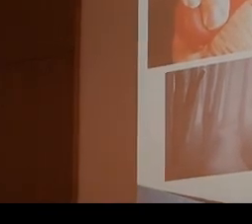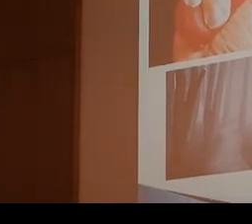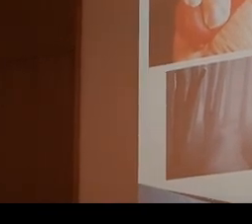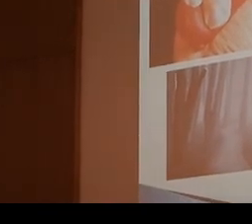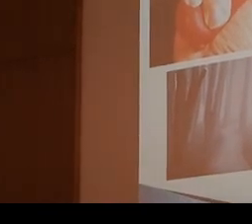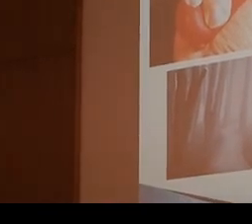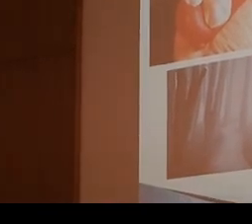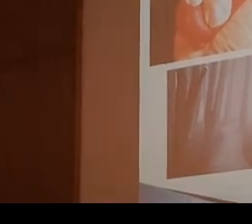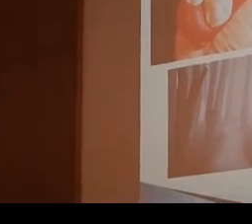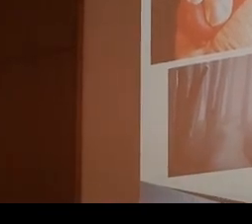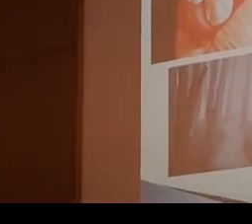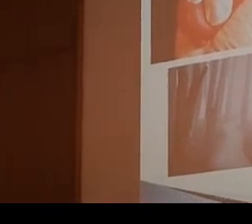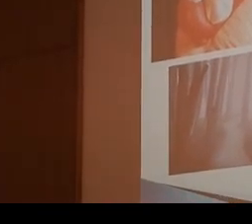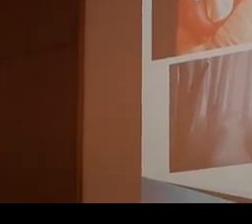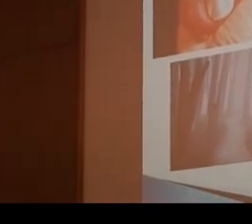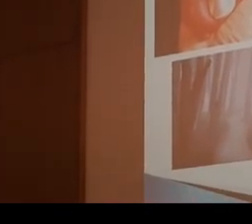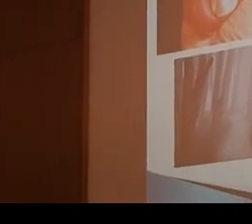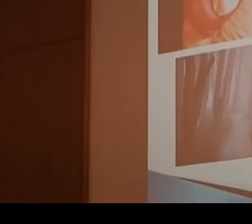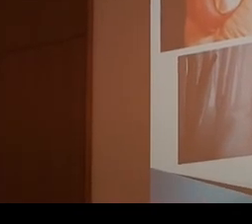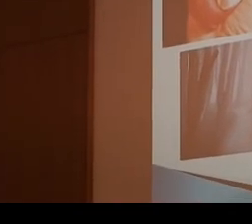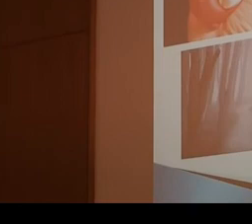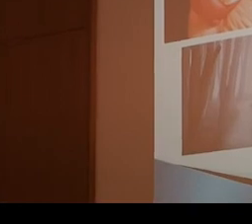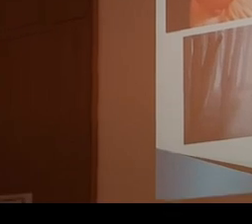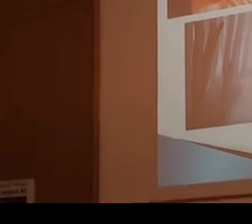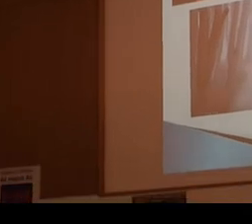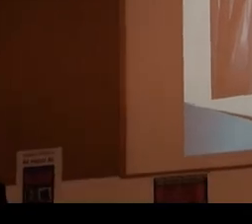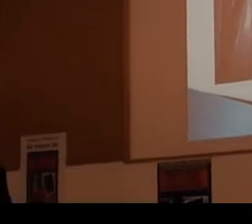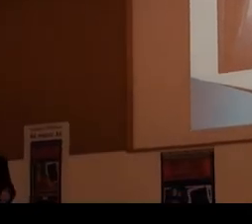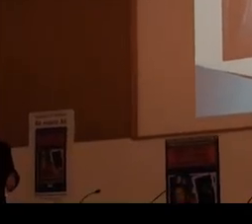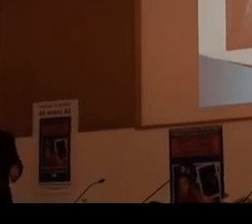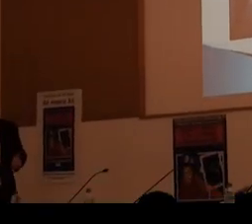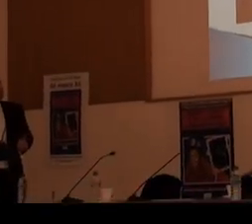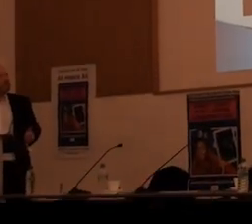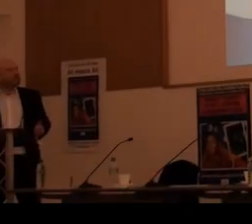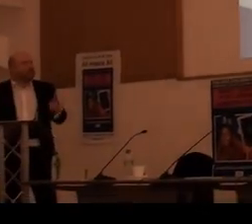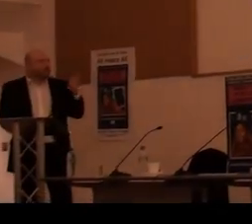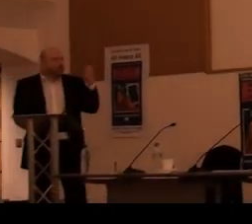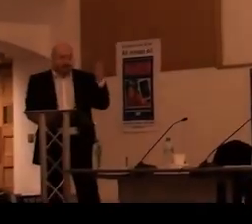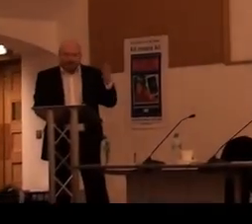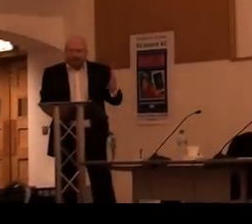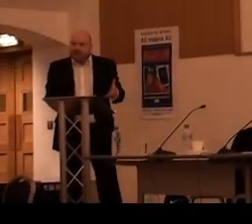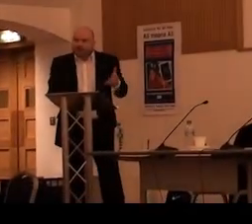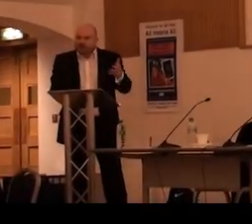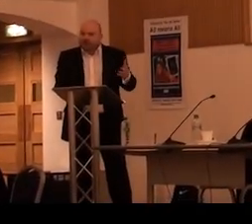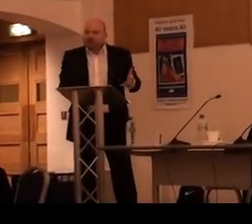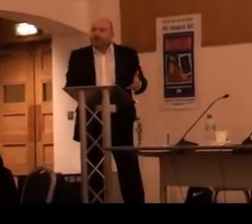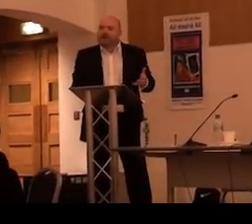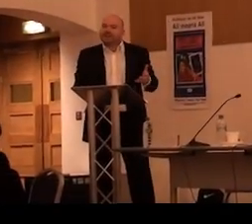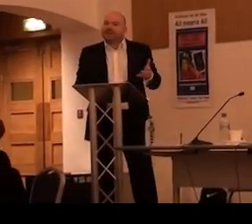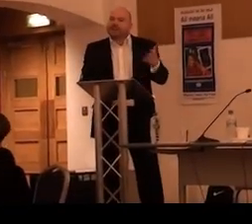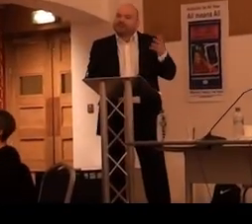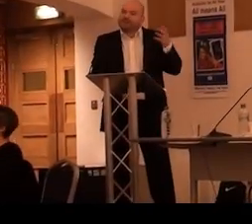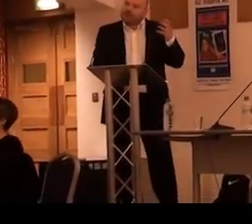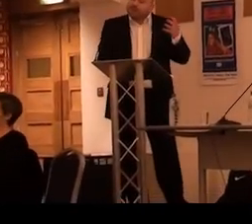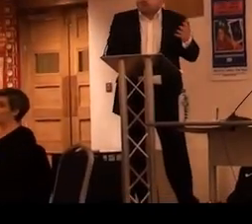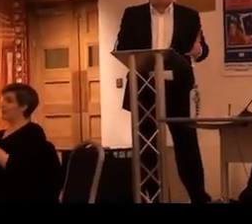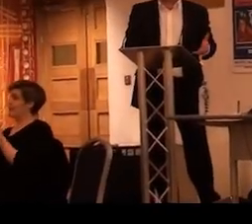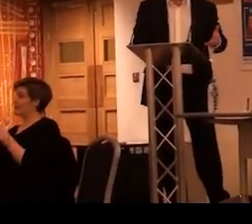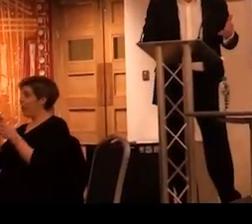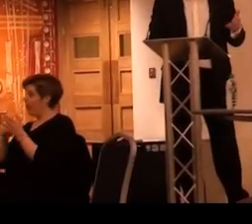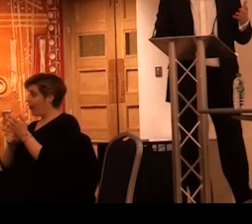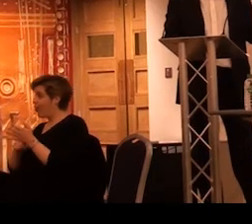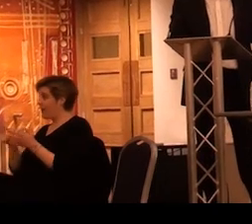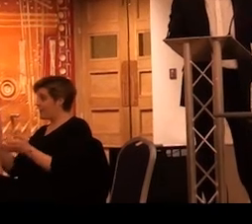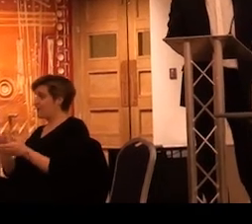and why I still love doing it 14 years in at Priestnall, where I've been for a considerable amount of time. We've been very lucky